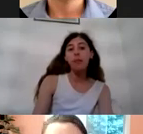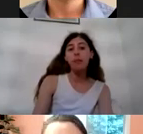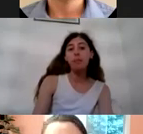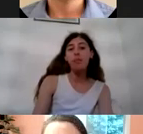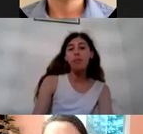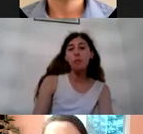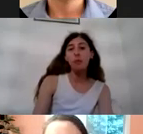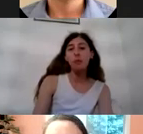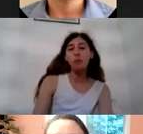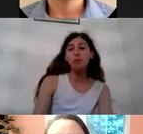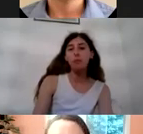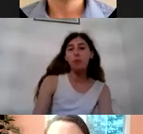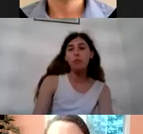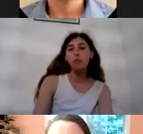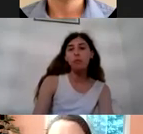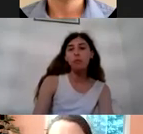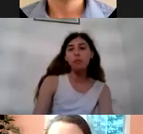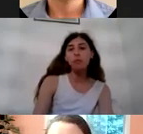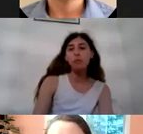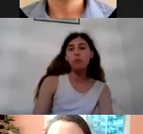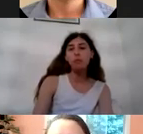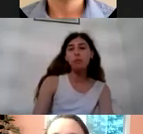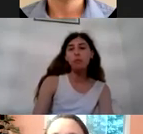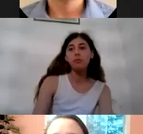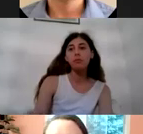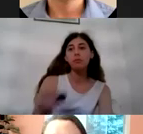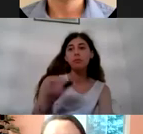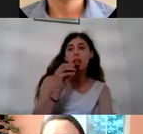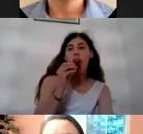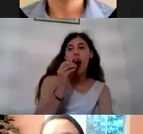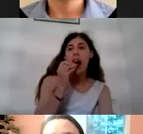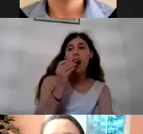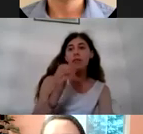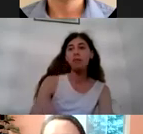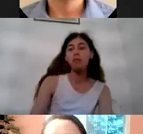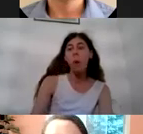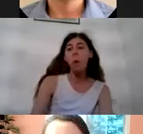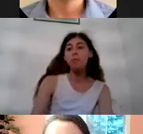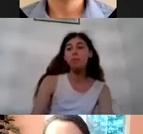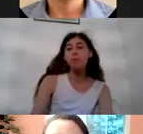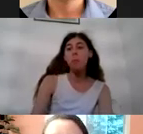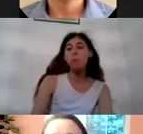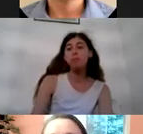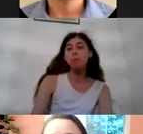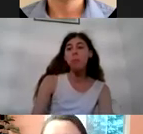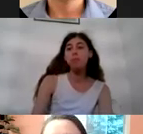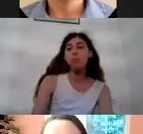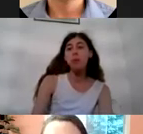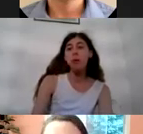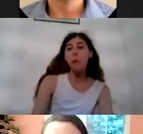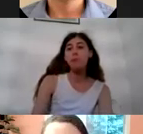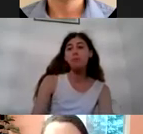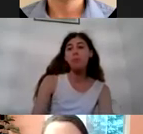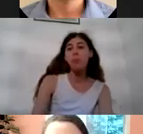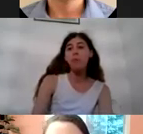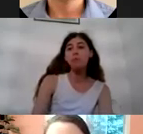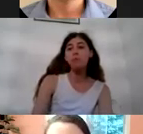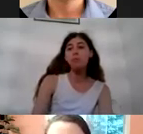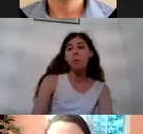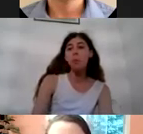the stories, the intentions of the authors, and the intentions of the other actors or people within these